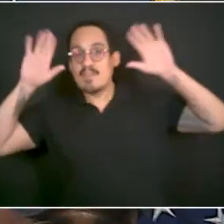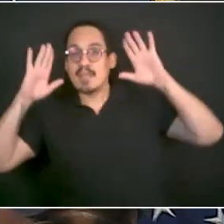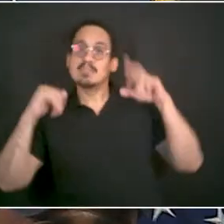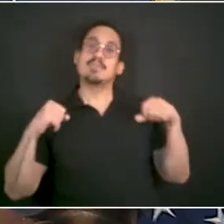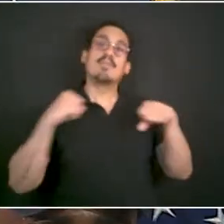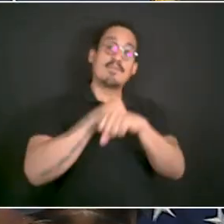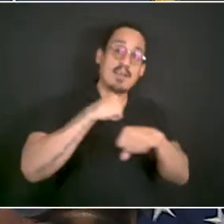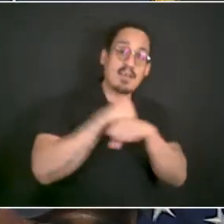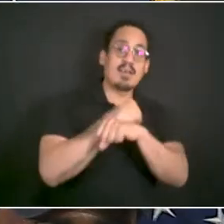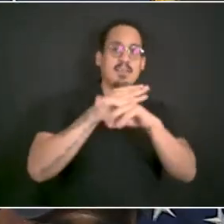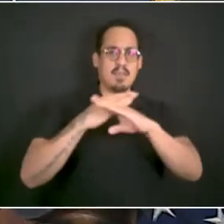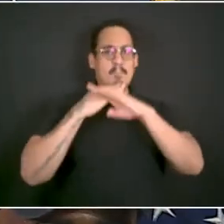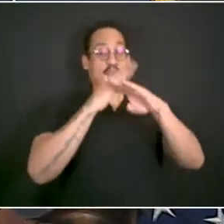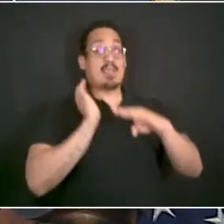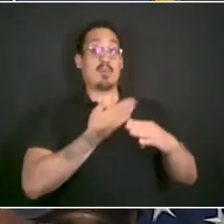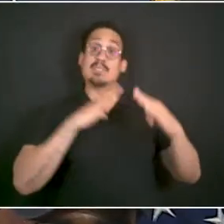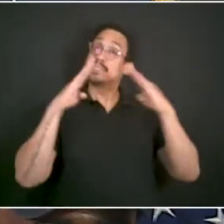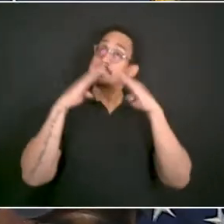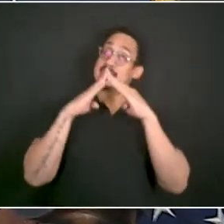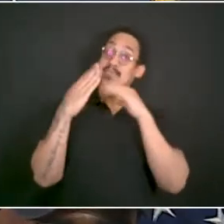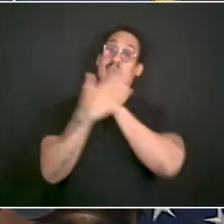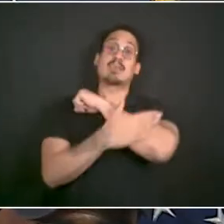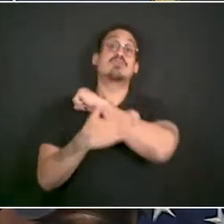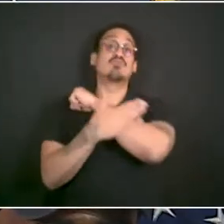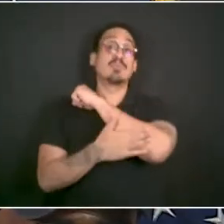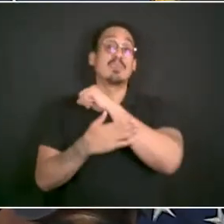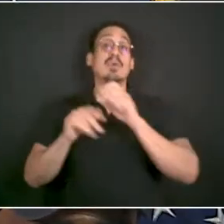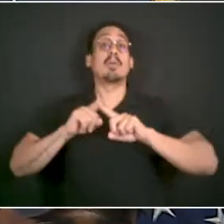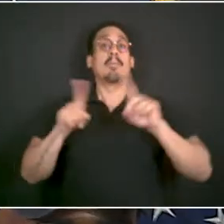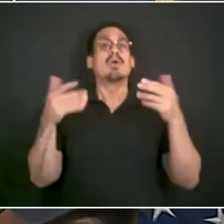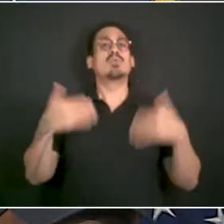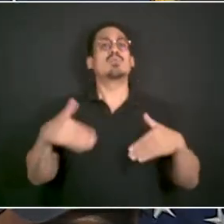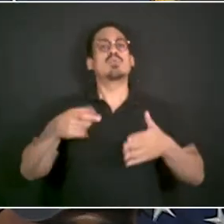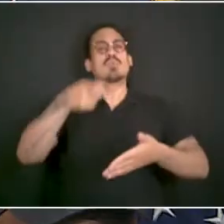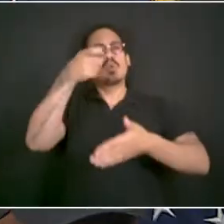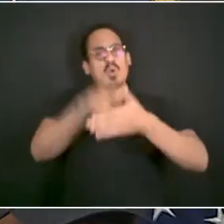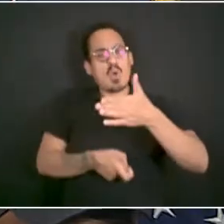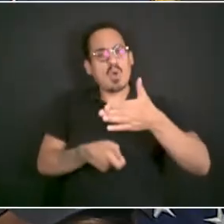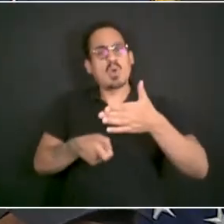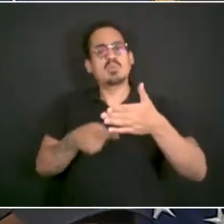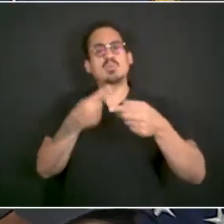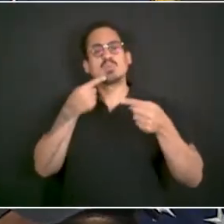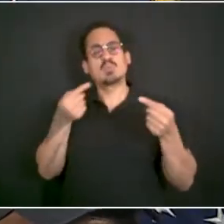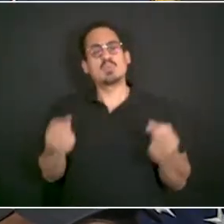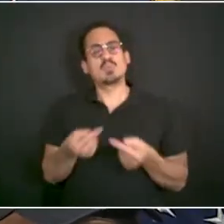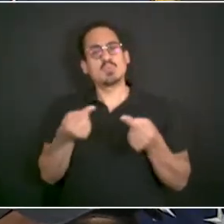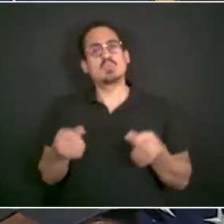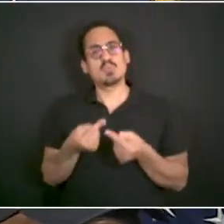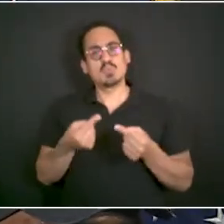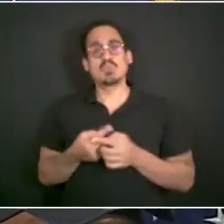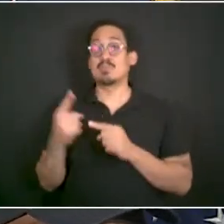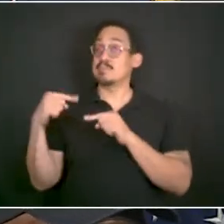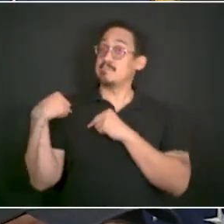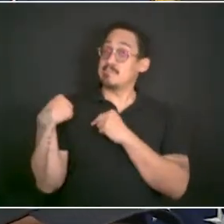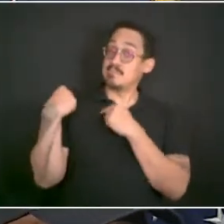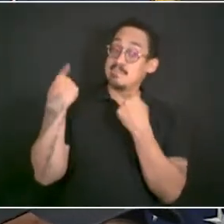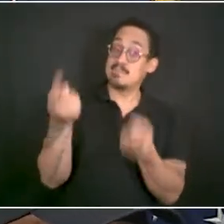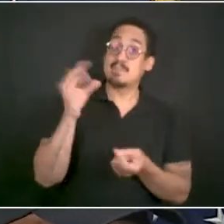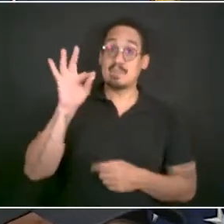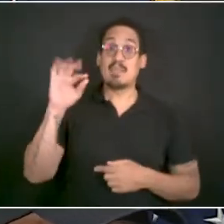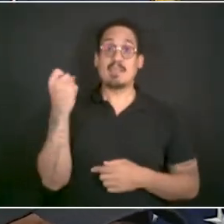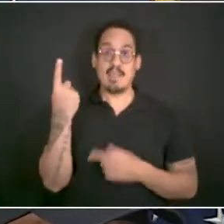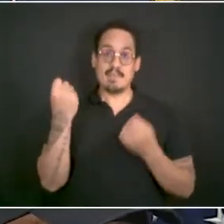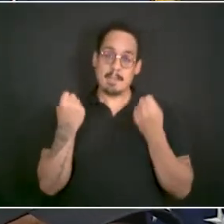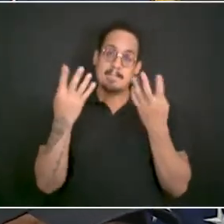But that protection has come at a painful cost, as so many of our post-9/11 service members have been killed in action.